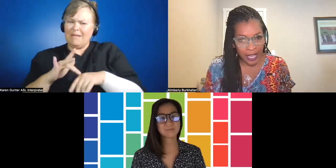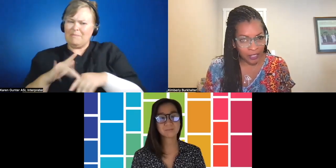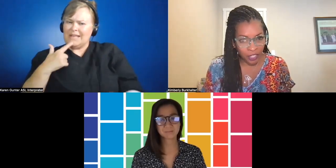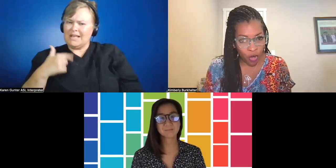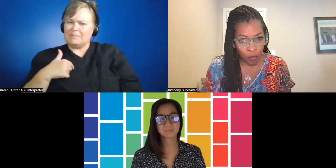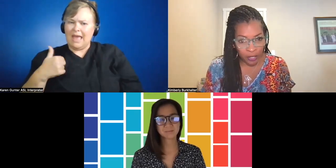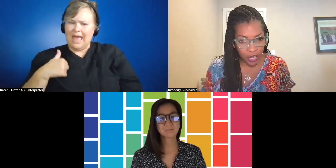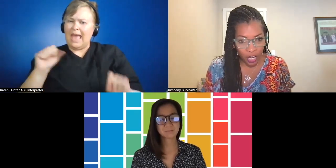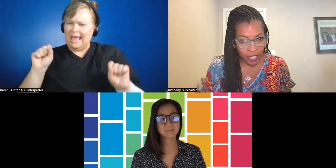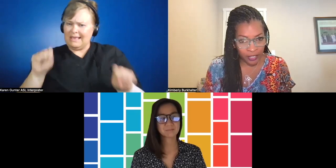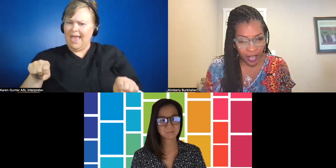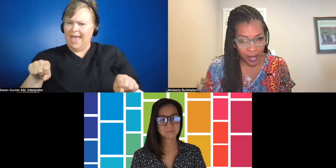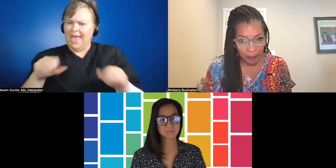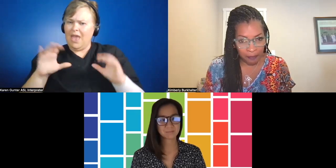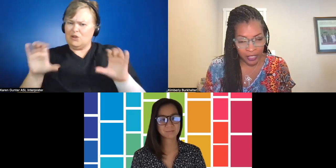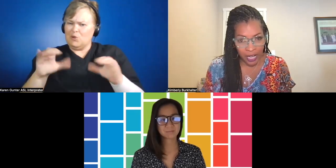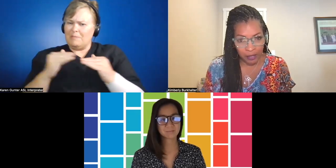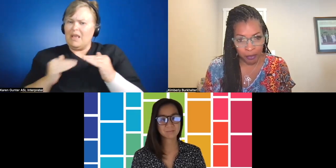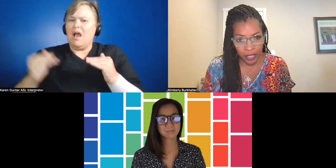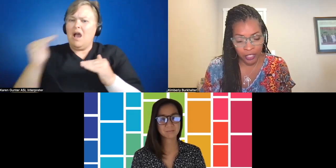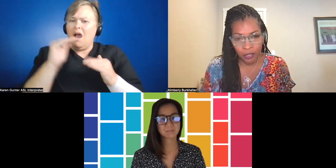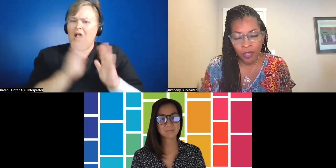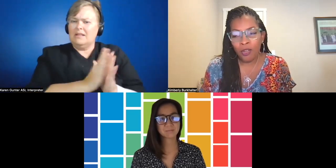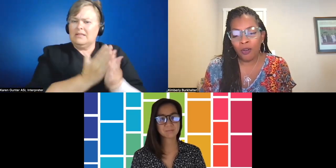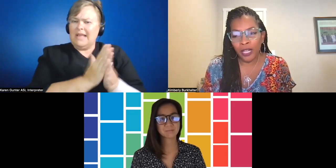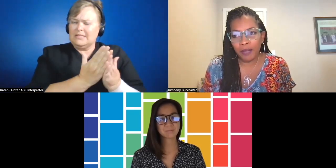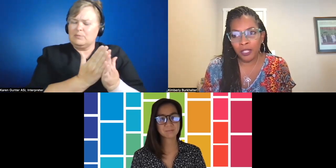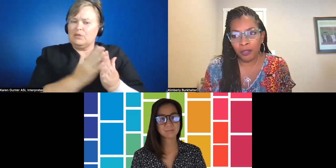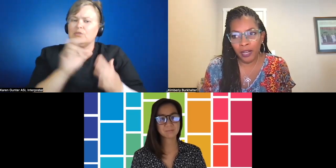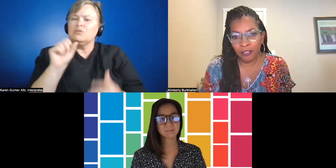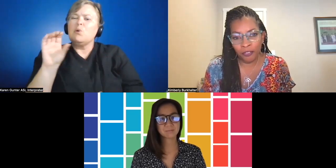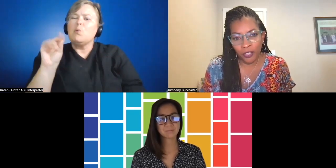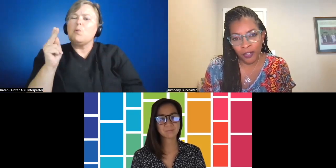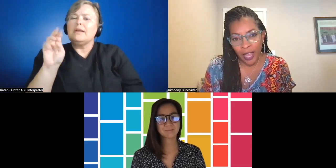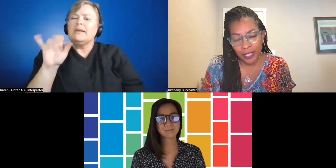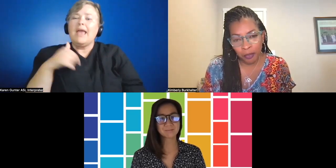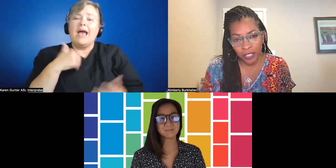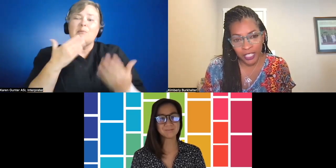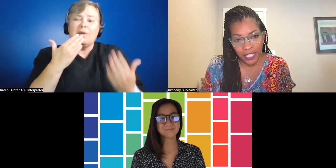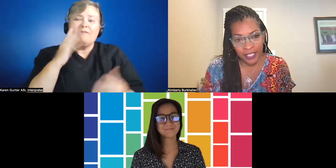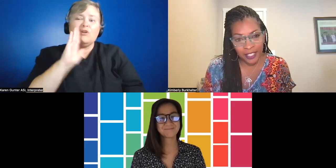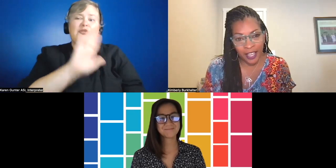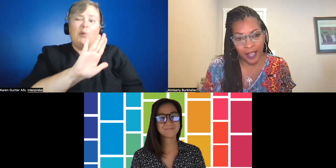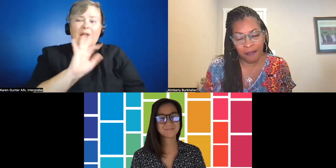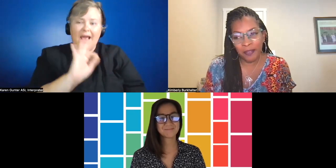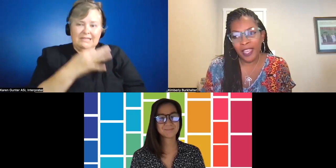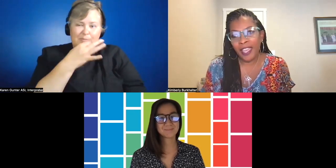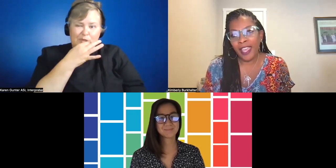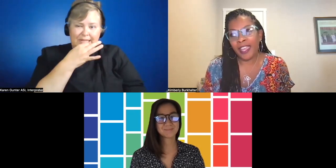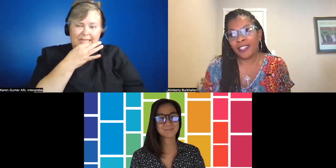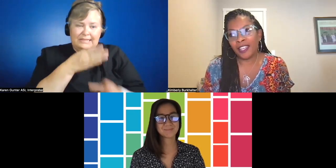I can go beyond the textbook. And so, Courtney, I'm so grateful for your expertise